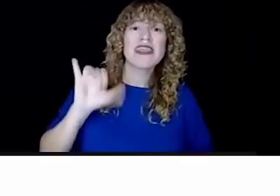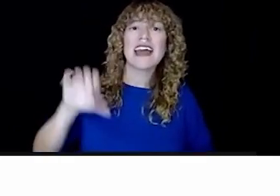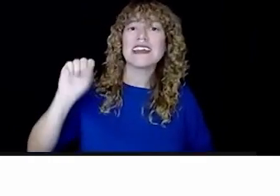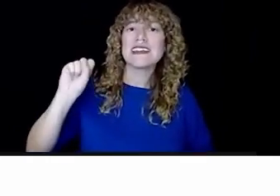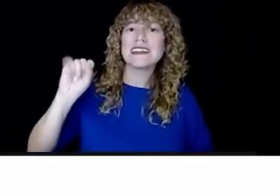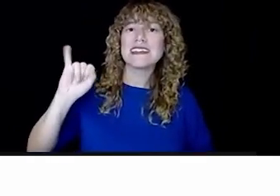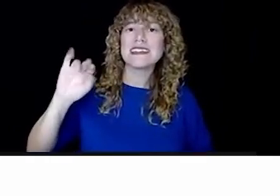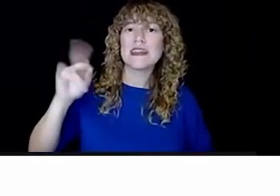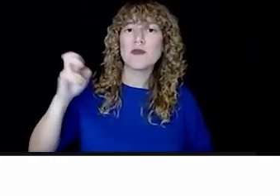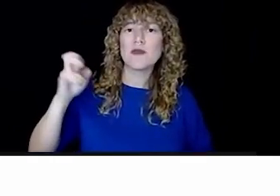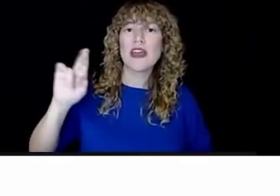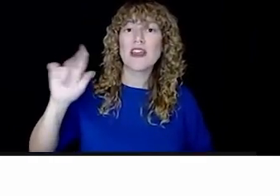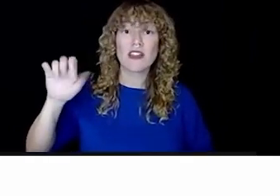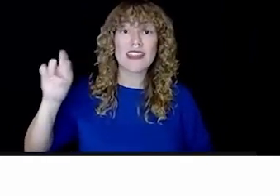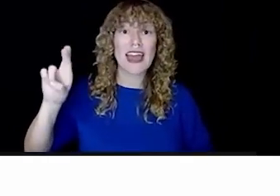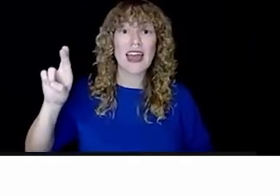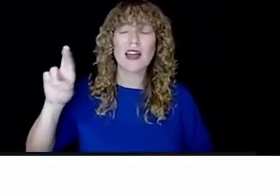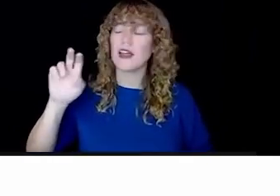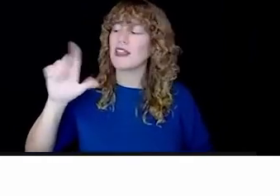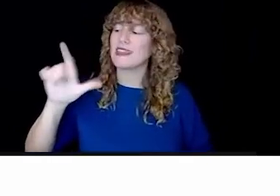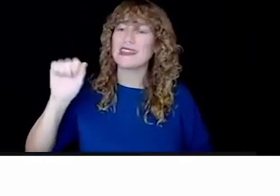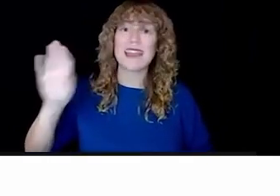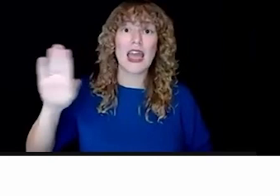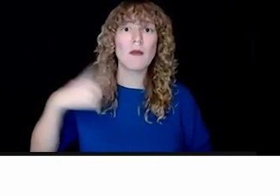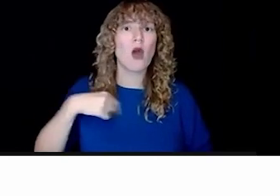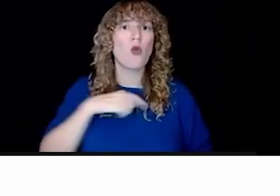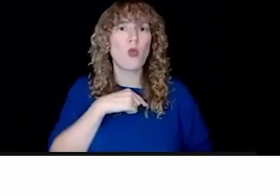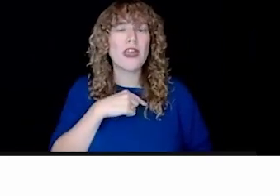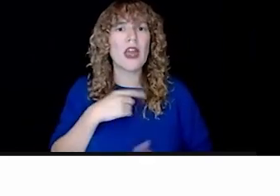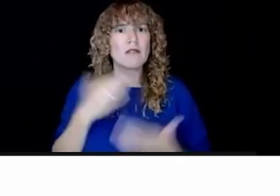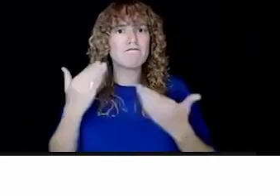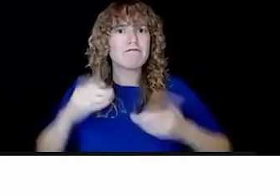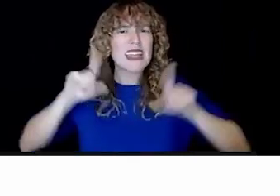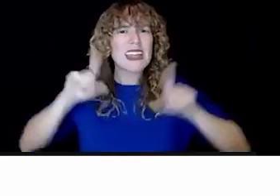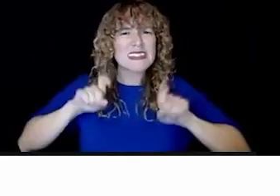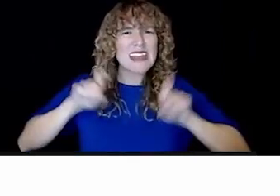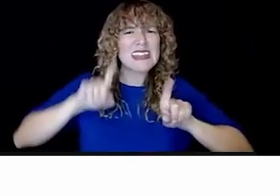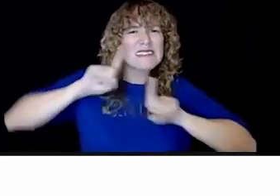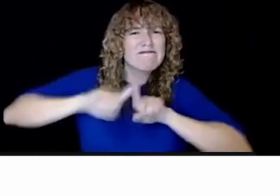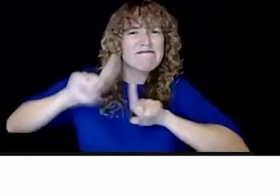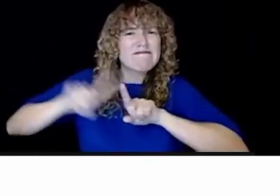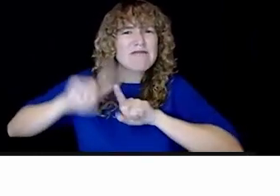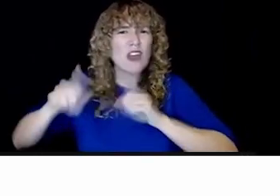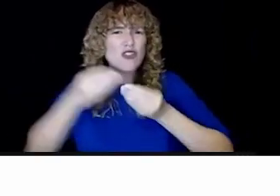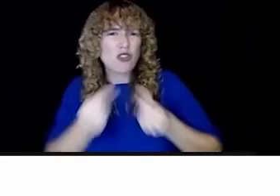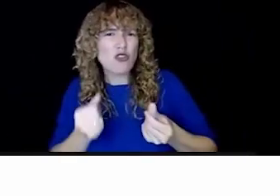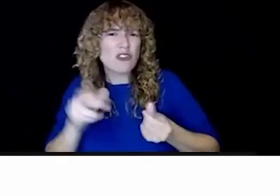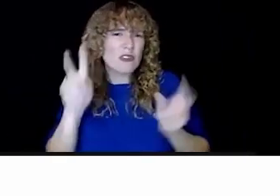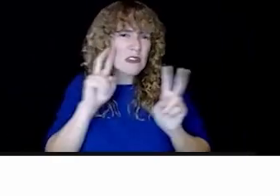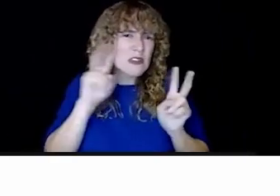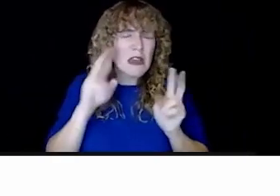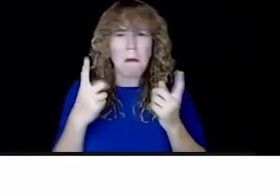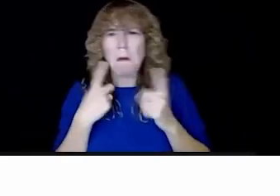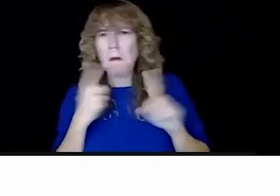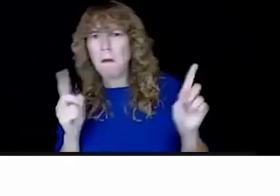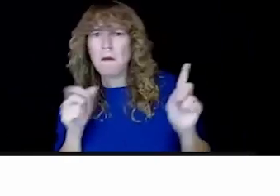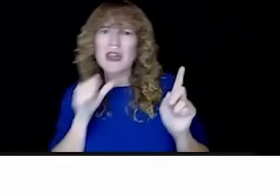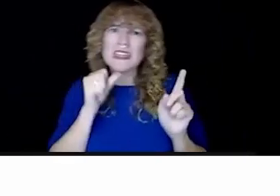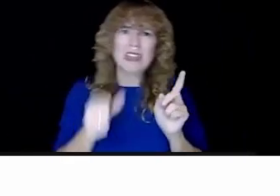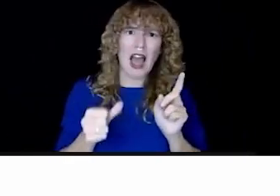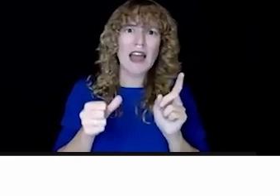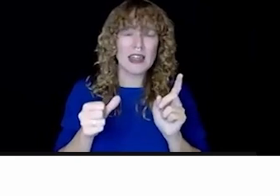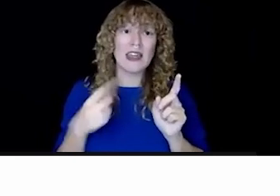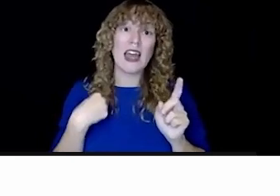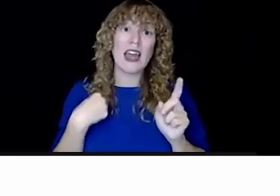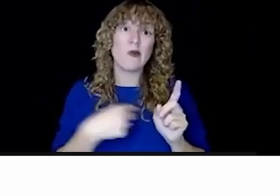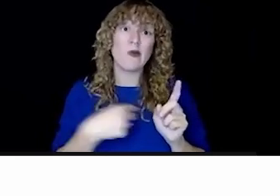and scenarios to evaluate the effectiveness of this alternative solution or other alternative solutions that we might come